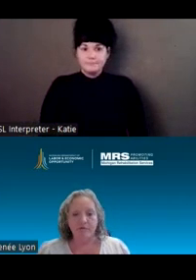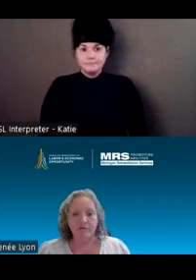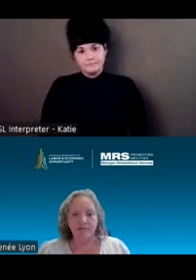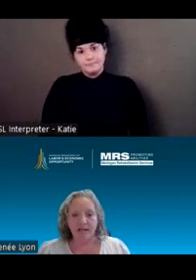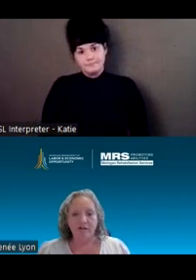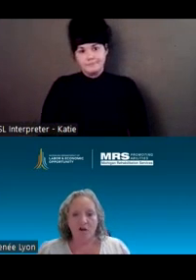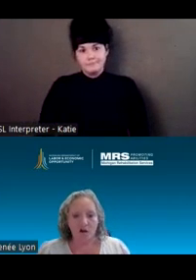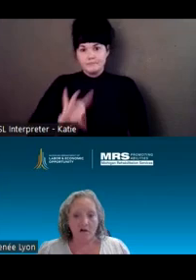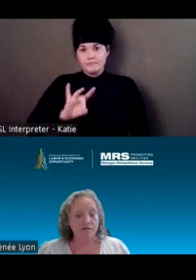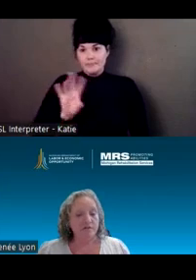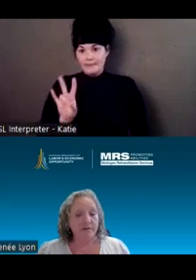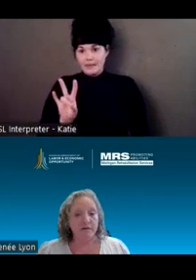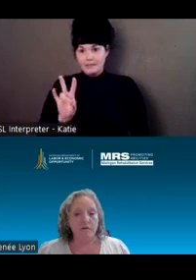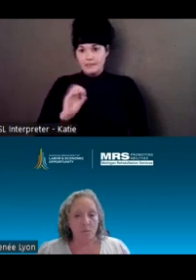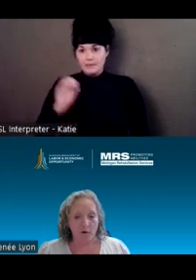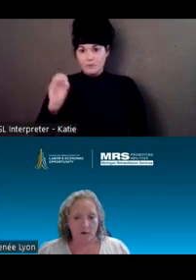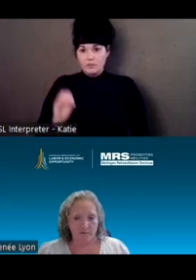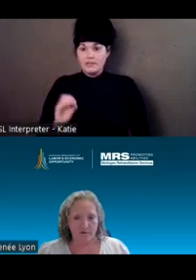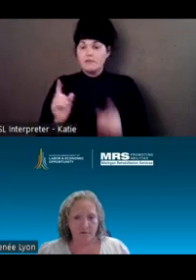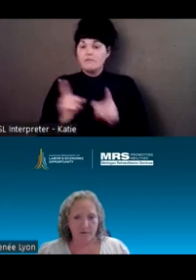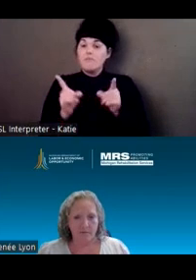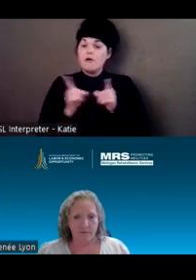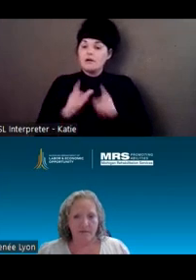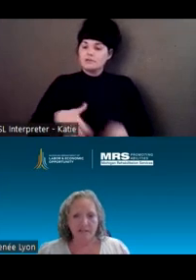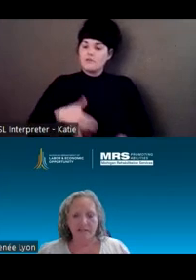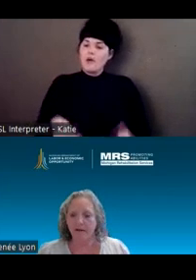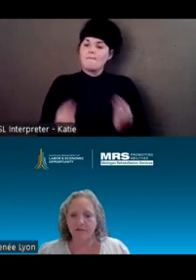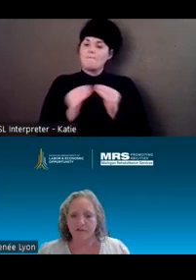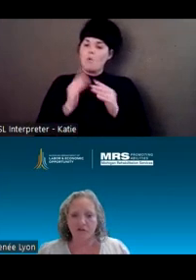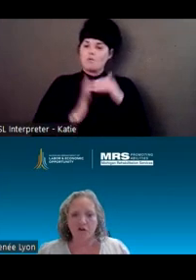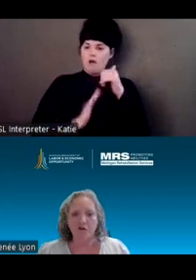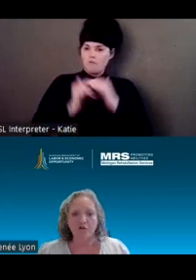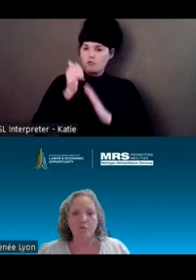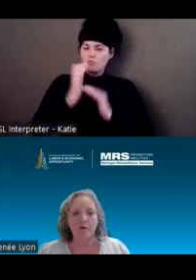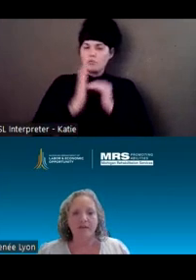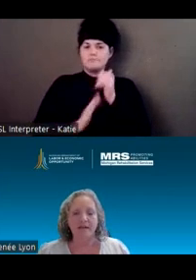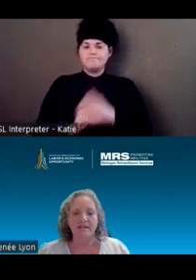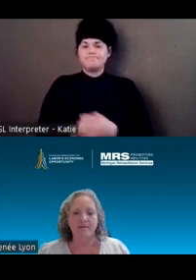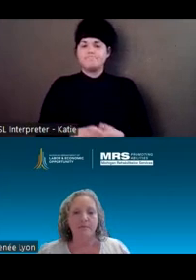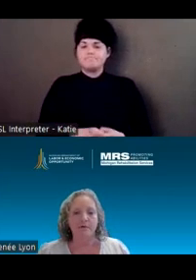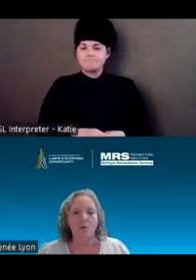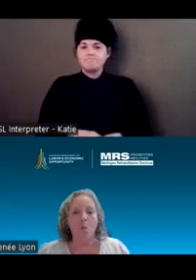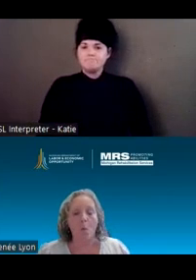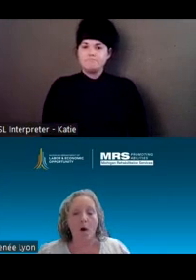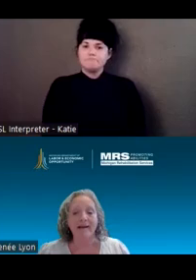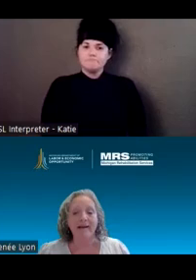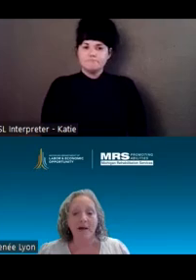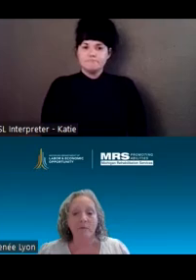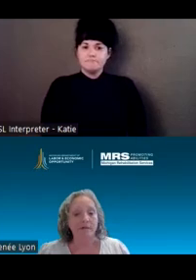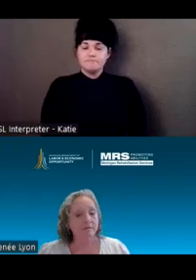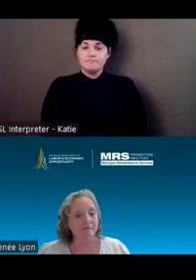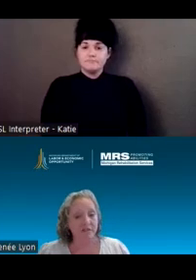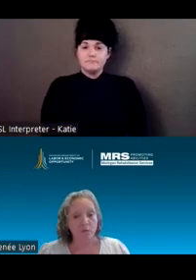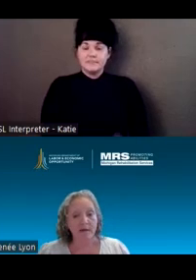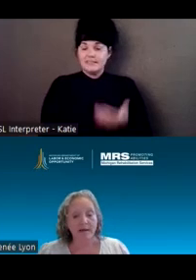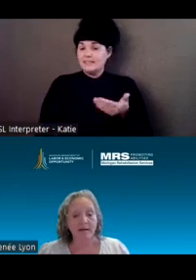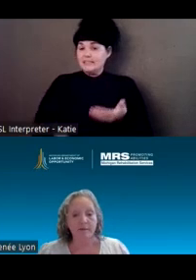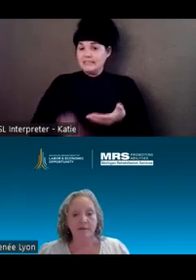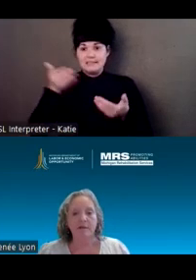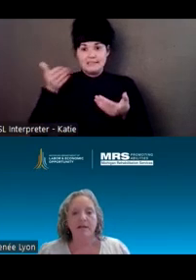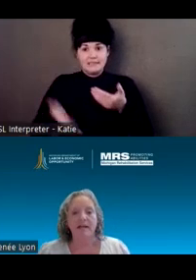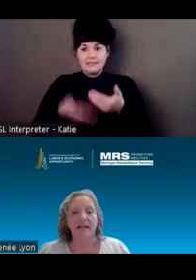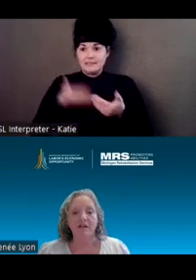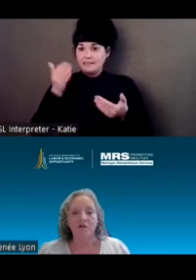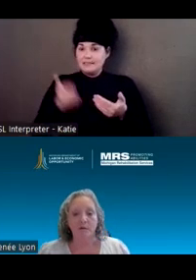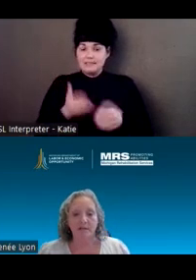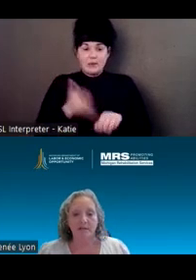87% also felt more comfortable. These benefits occurred with a simple 1 hour, just 1